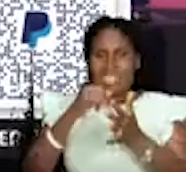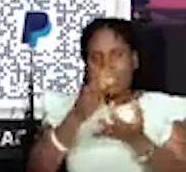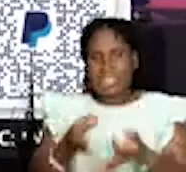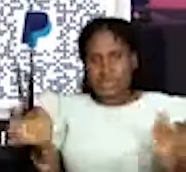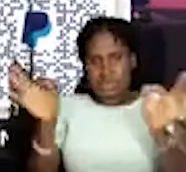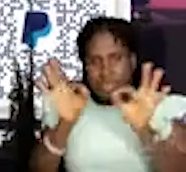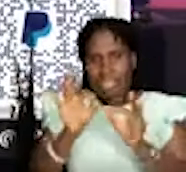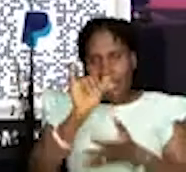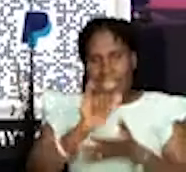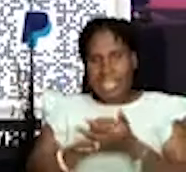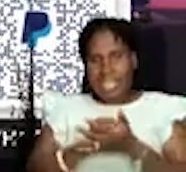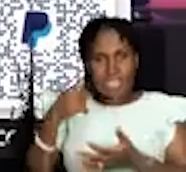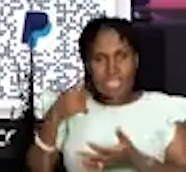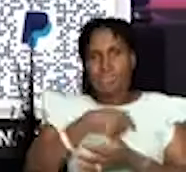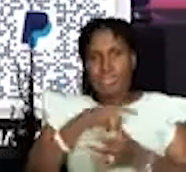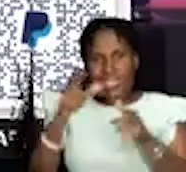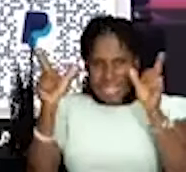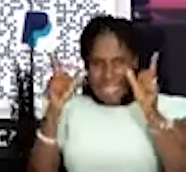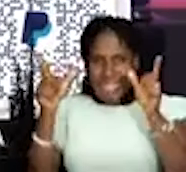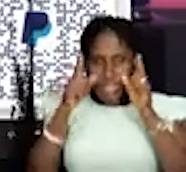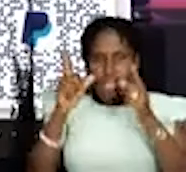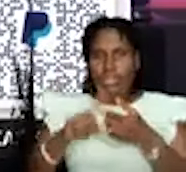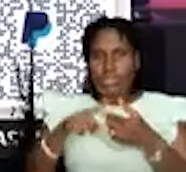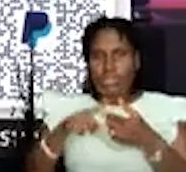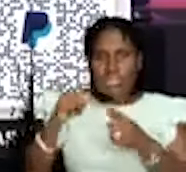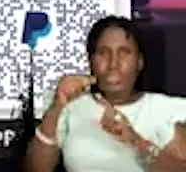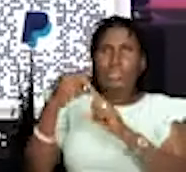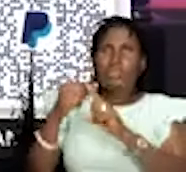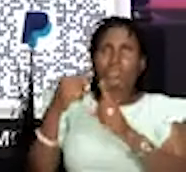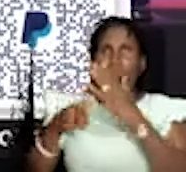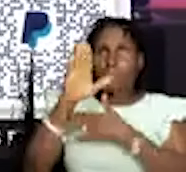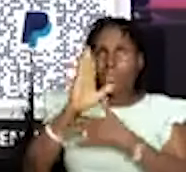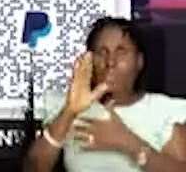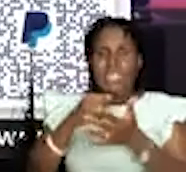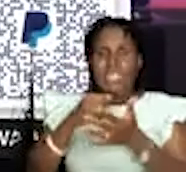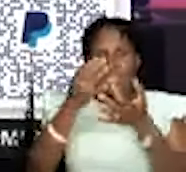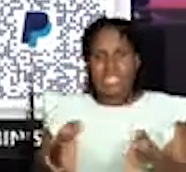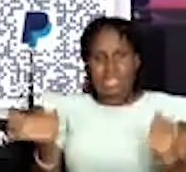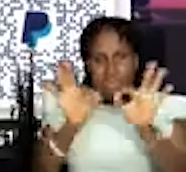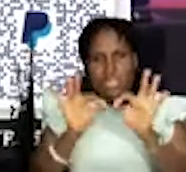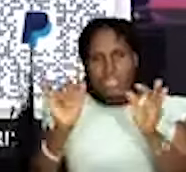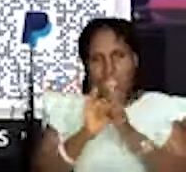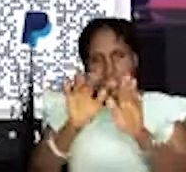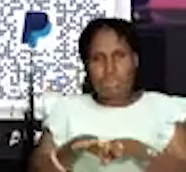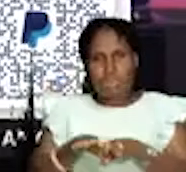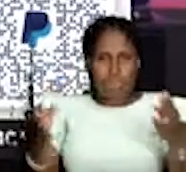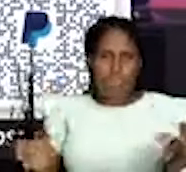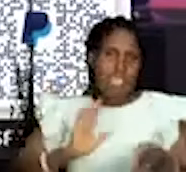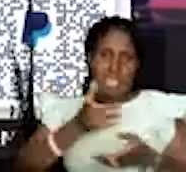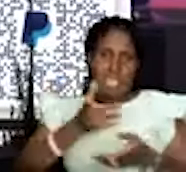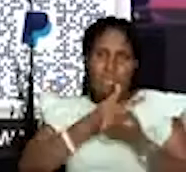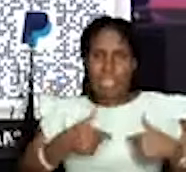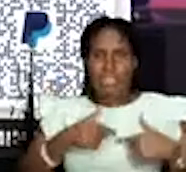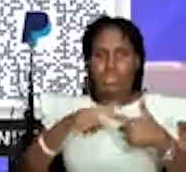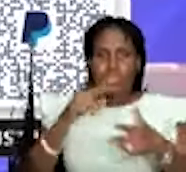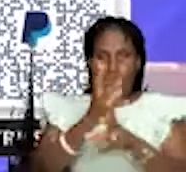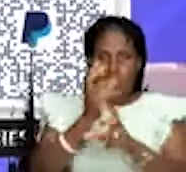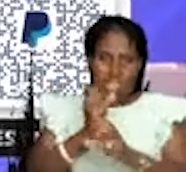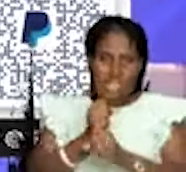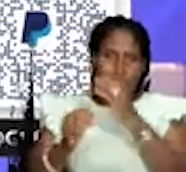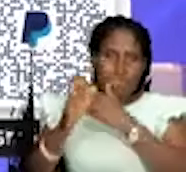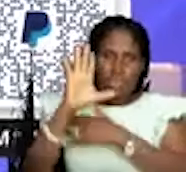pay attention to the Word of God. It matters that we open up our hearts to receive God's Word. You may have